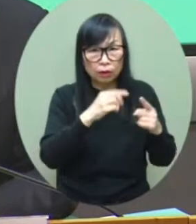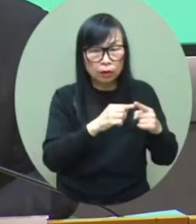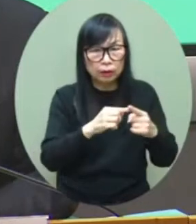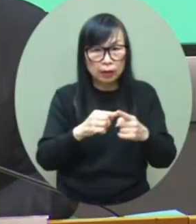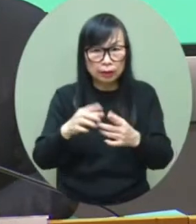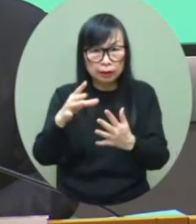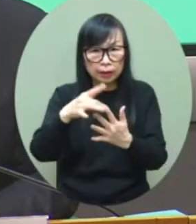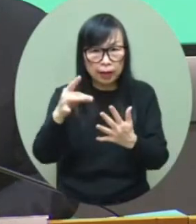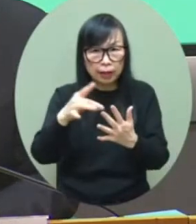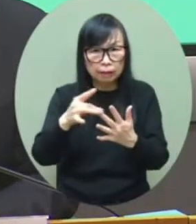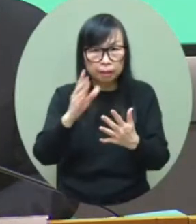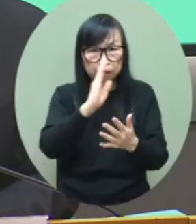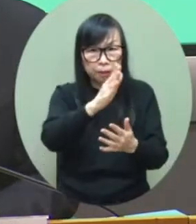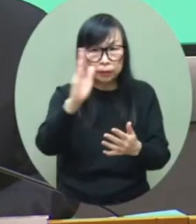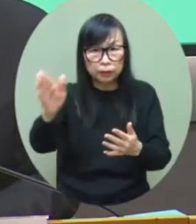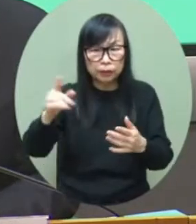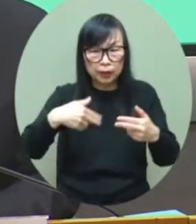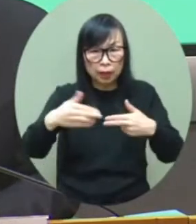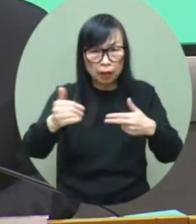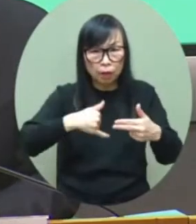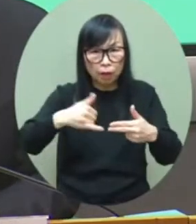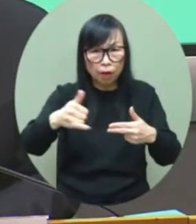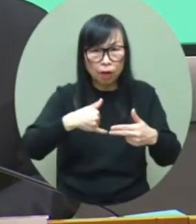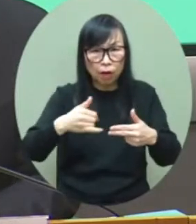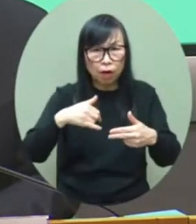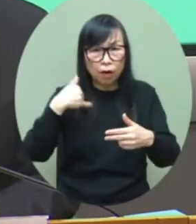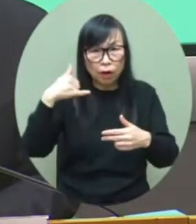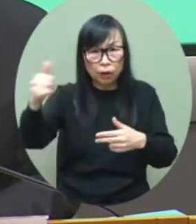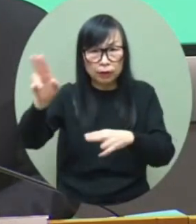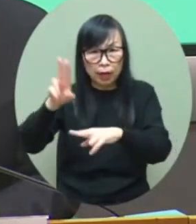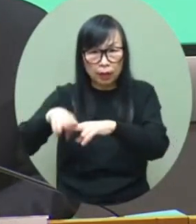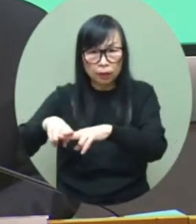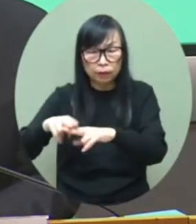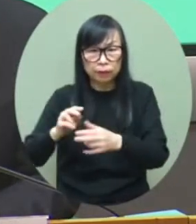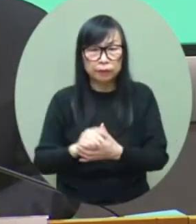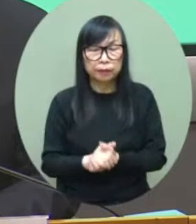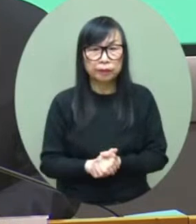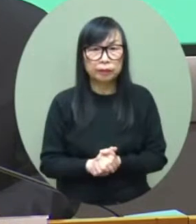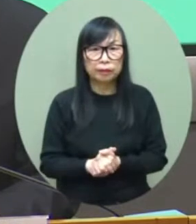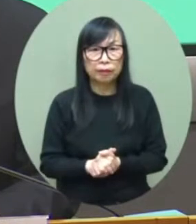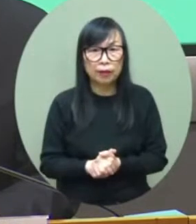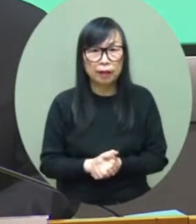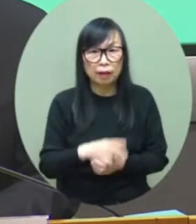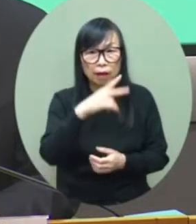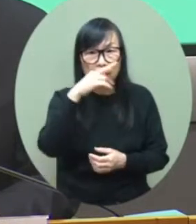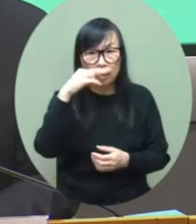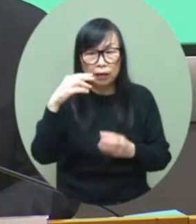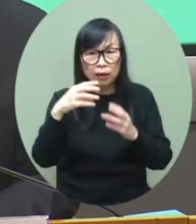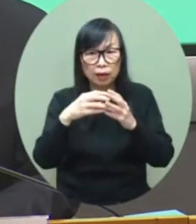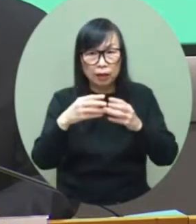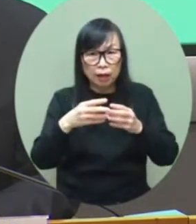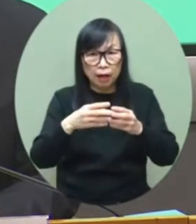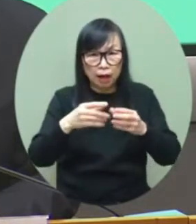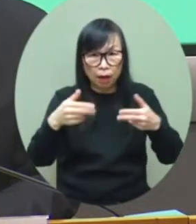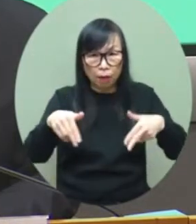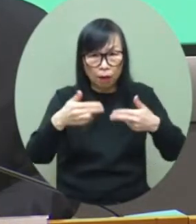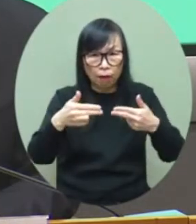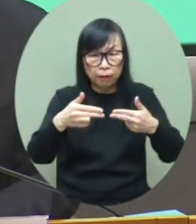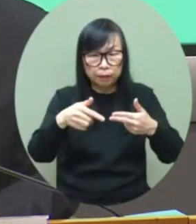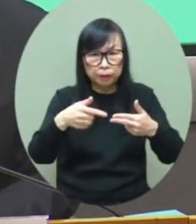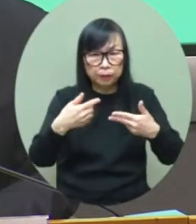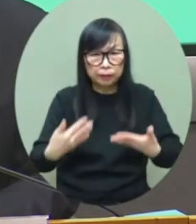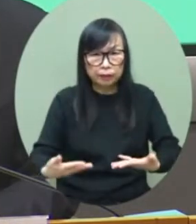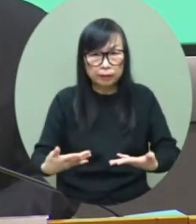issues before crossing the boundary control points. And we will also advise passengers to make use of other border control points